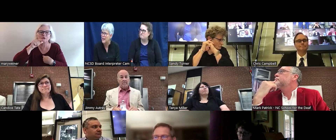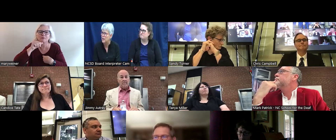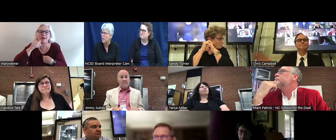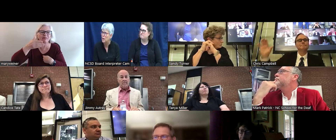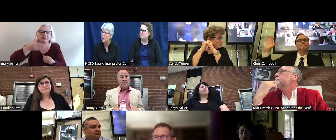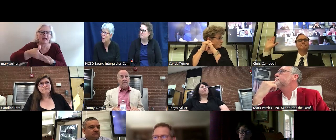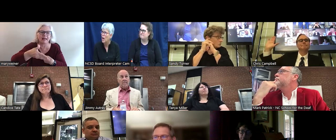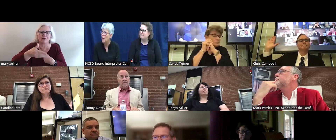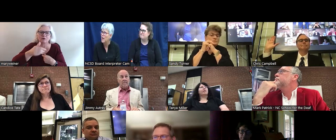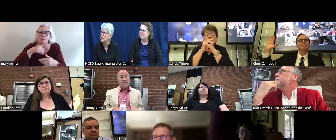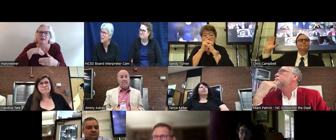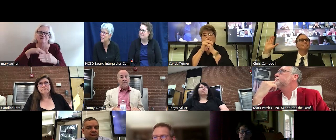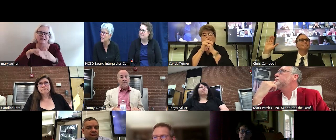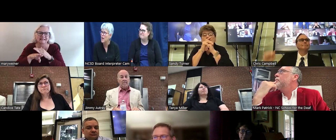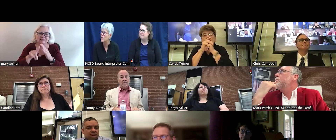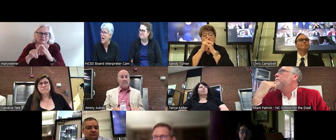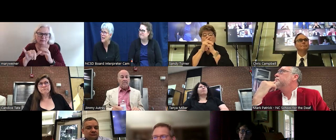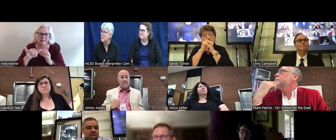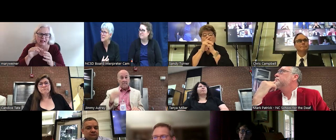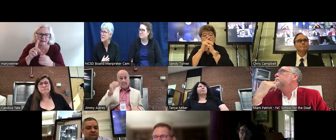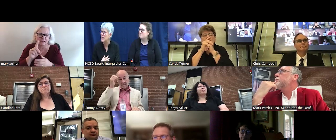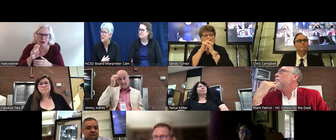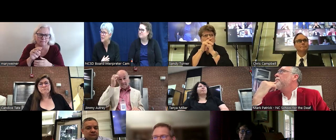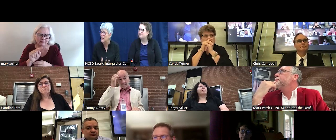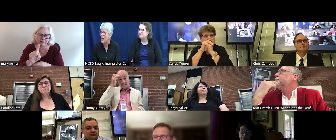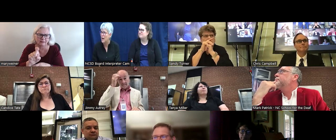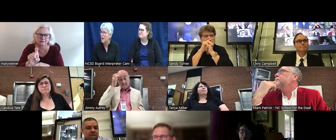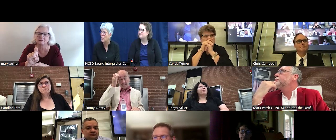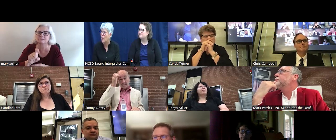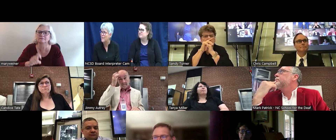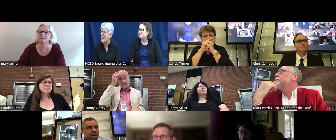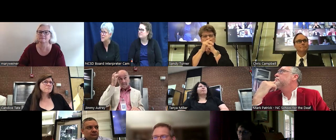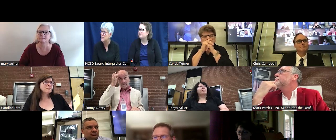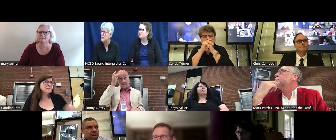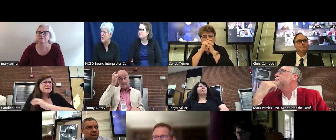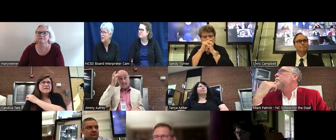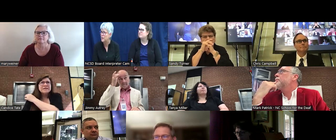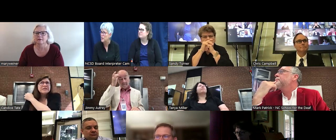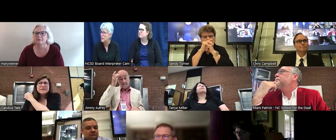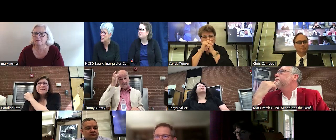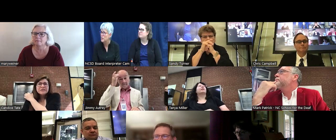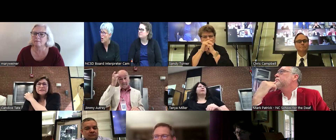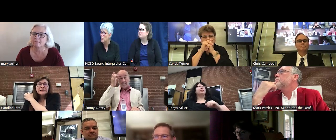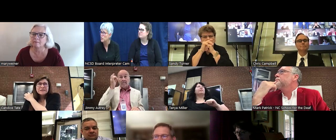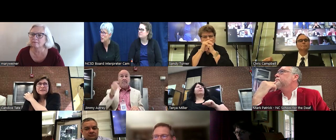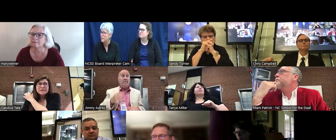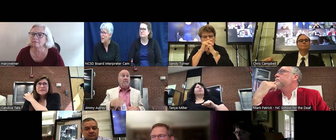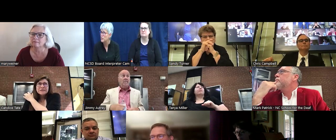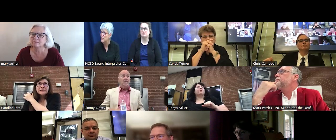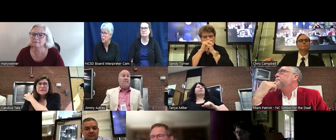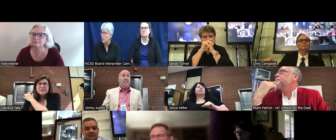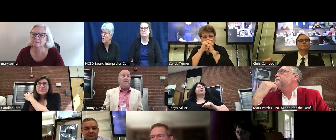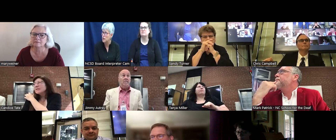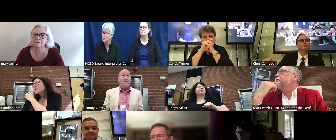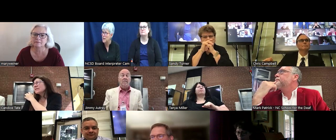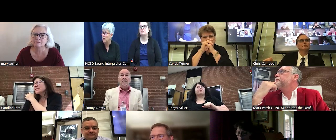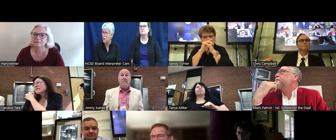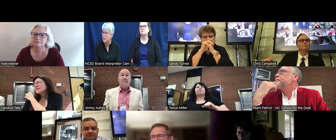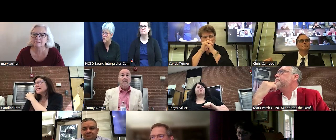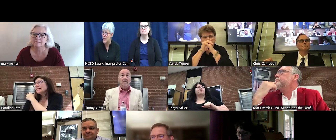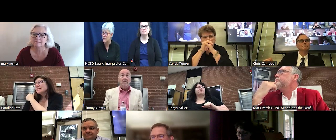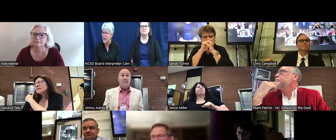today? Because I didn't see anything, I don't have access to that. So I was wondering if that was sent prior to the